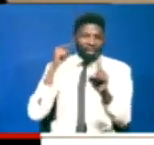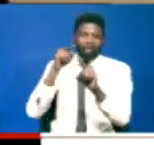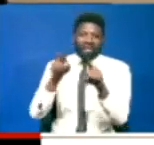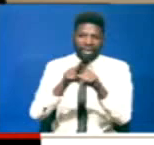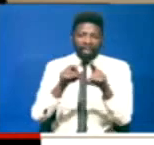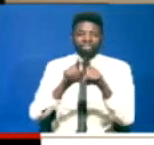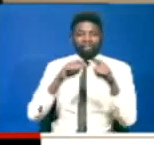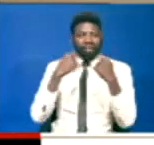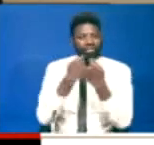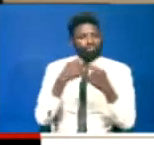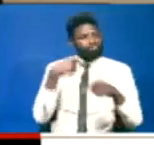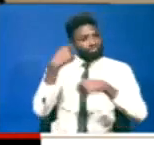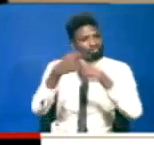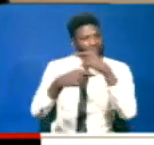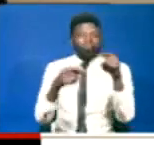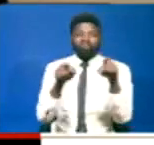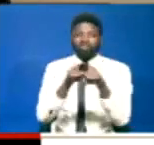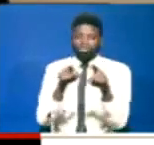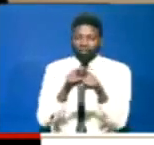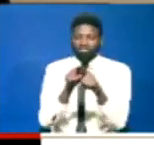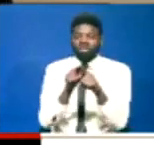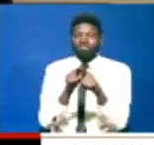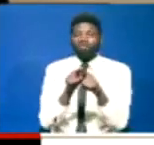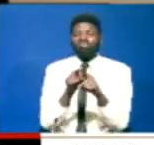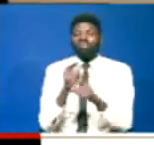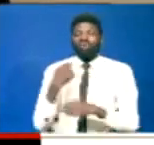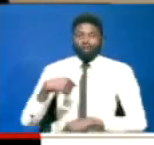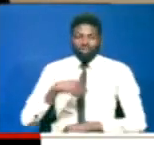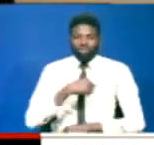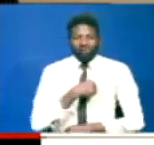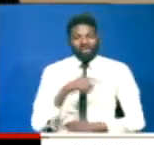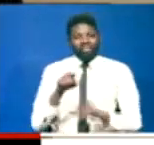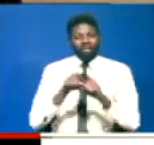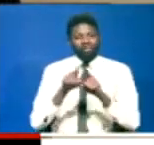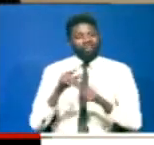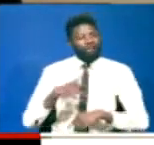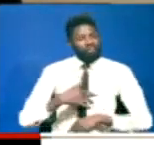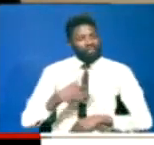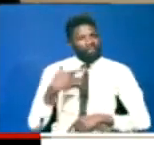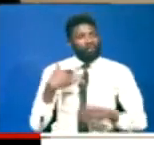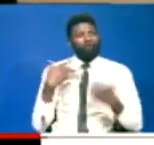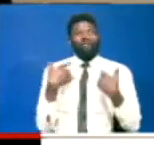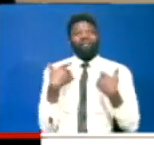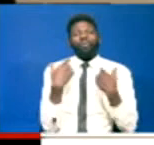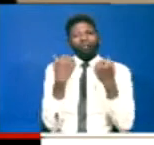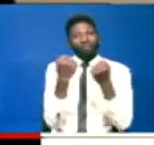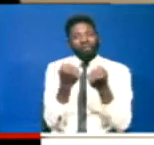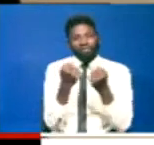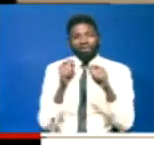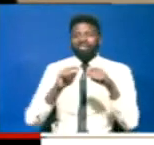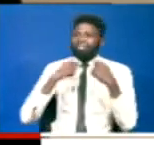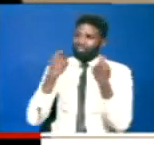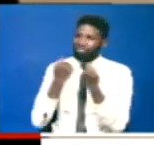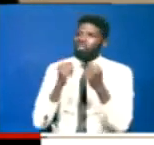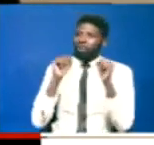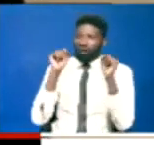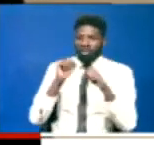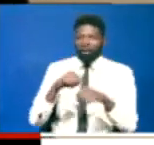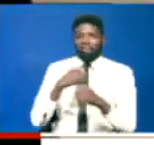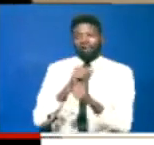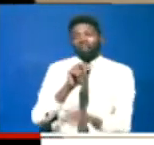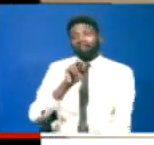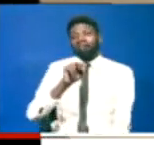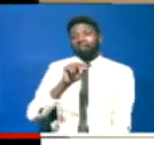and a settled side. And we are very confident that this team can put Namibia under a lot of